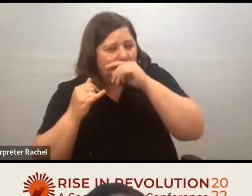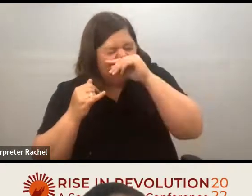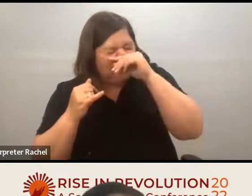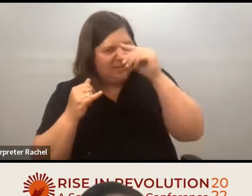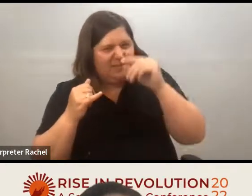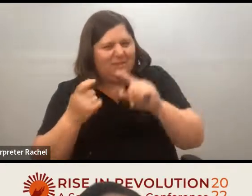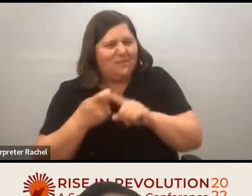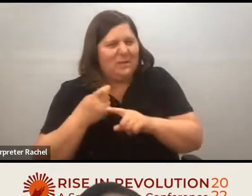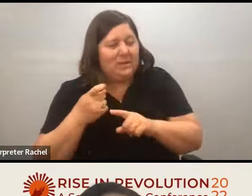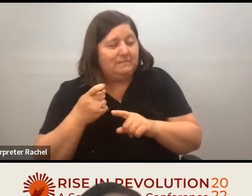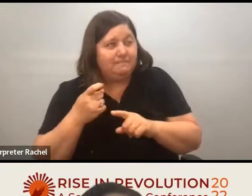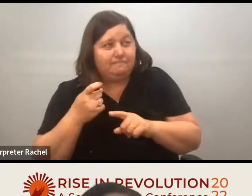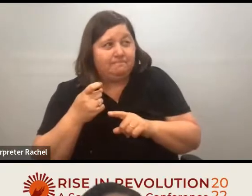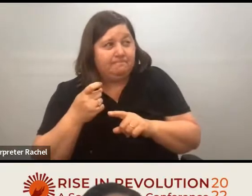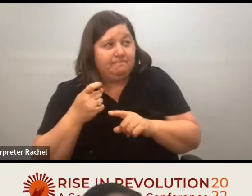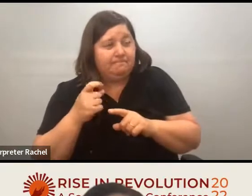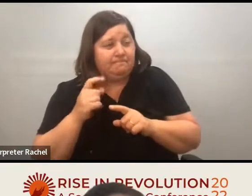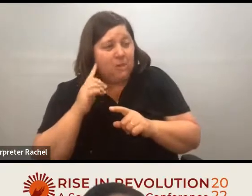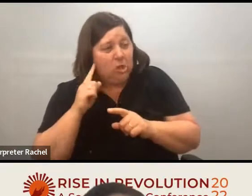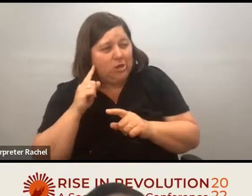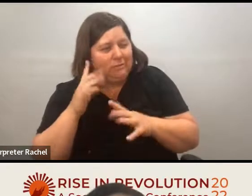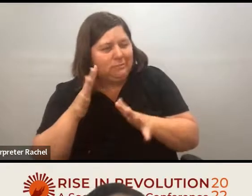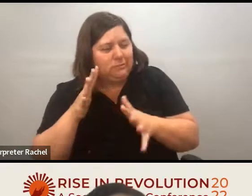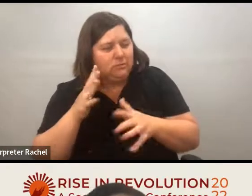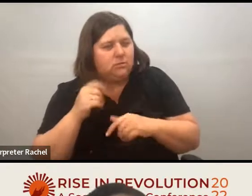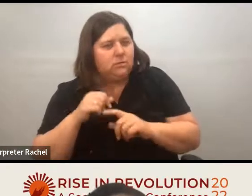occupation to those wonderful